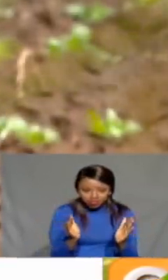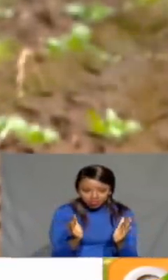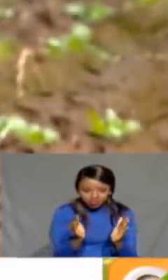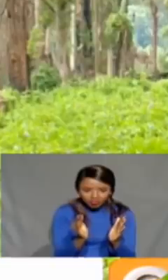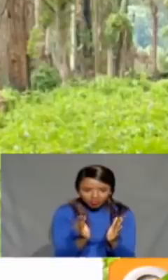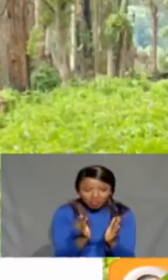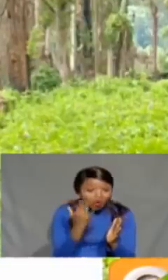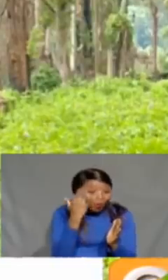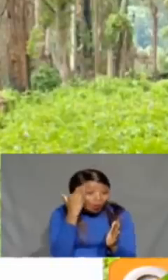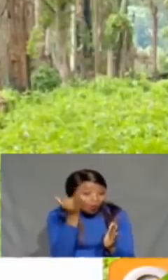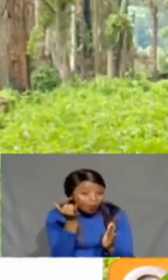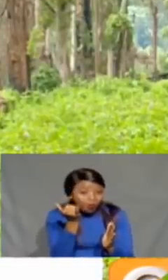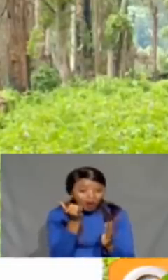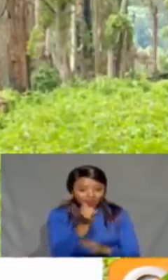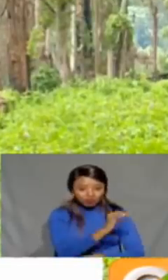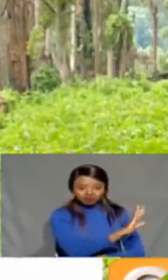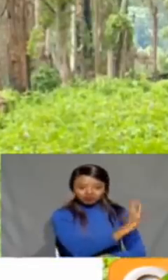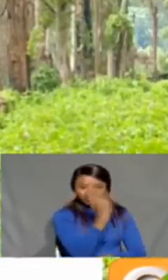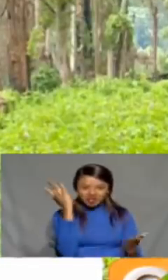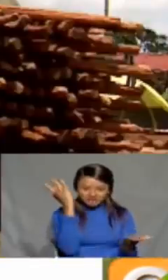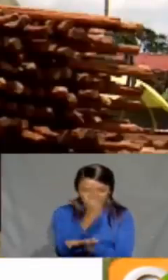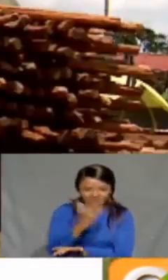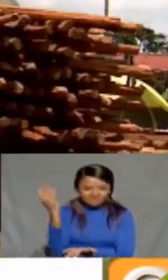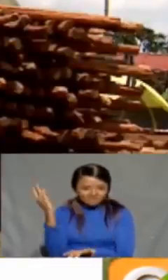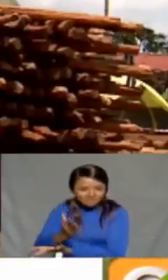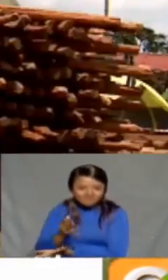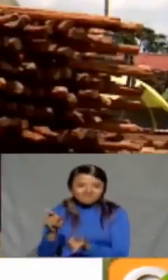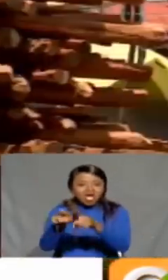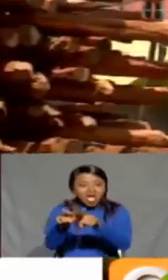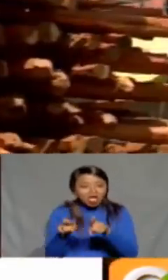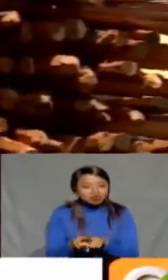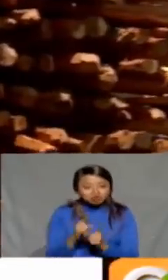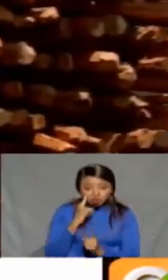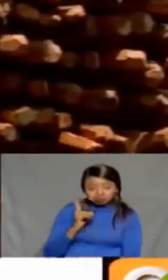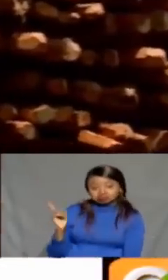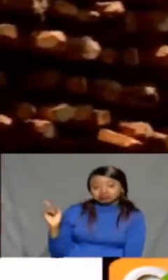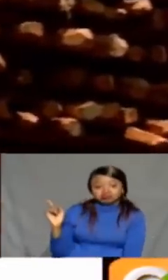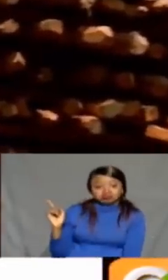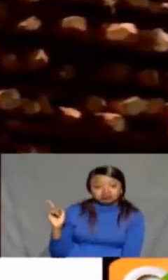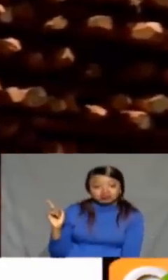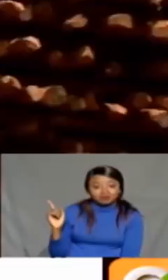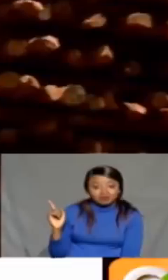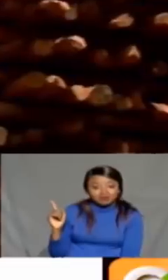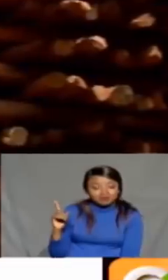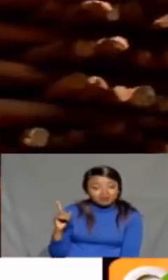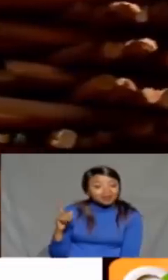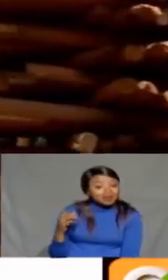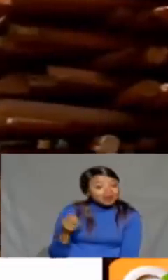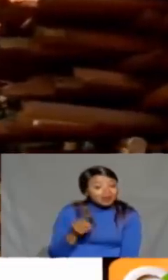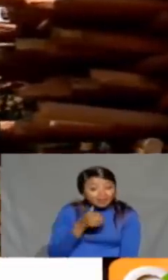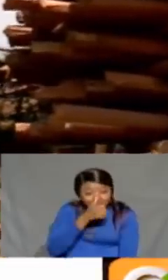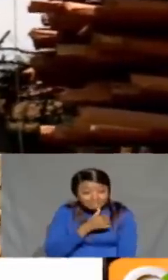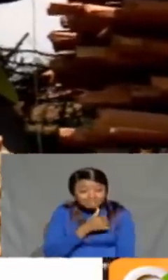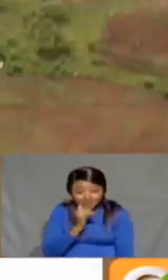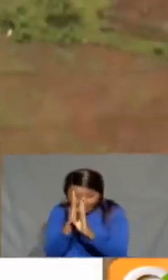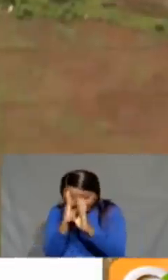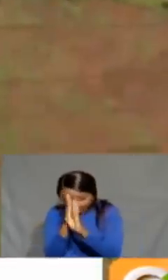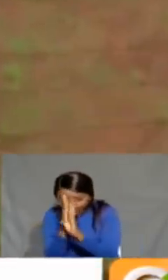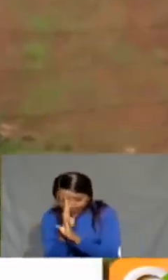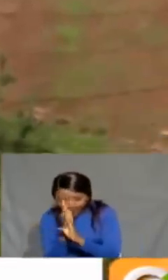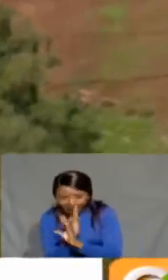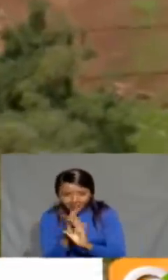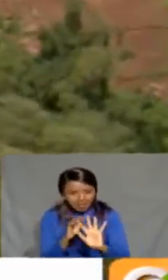Logging and farming are the biggest threat. These are loggers at work, secretly cutting down trees deep in the forest.